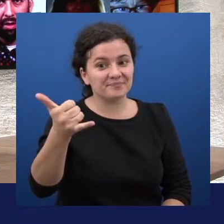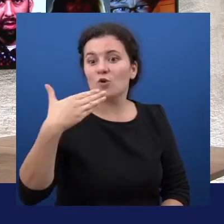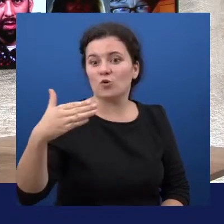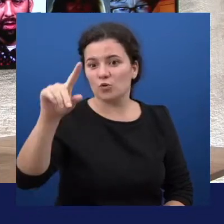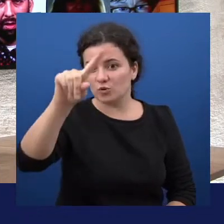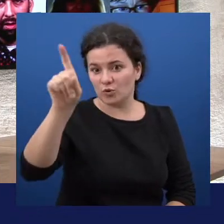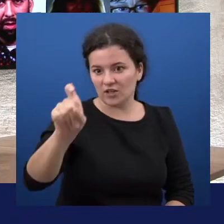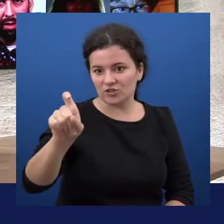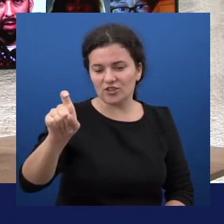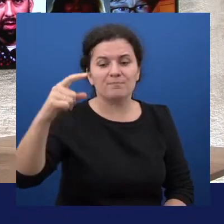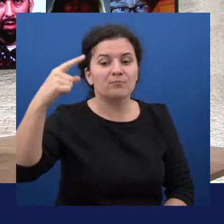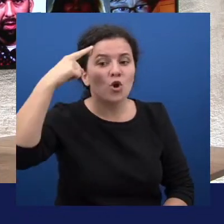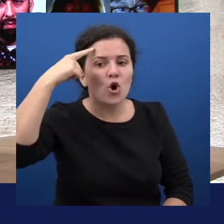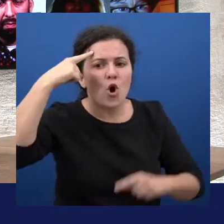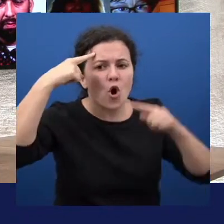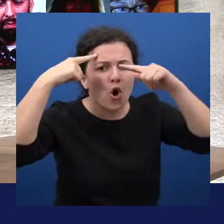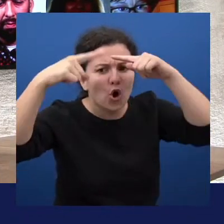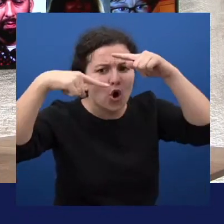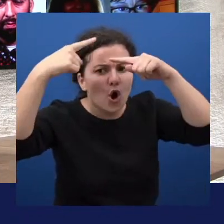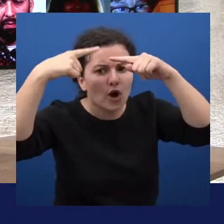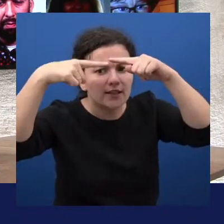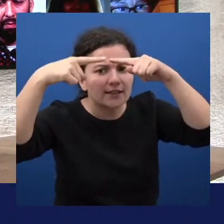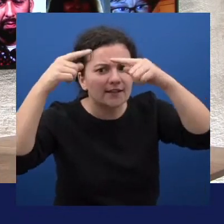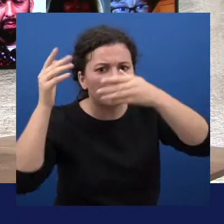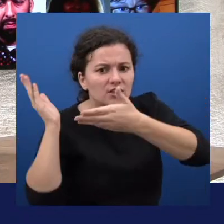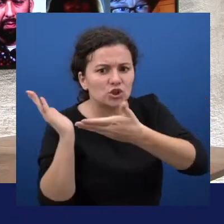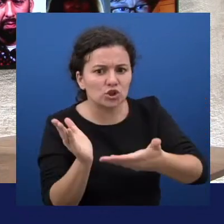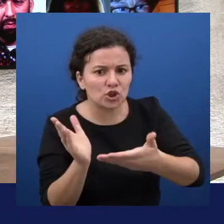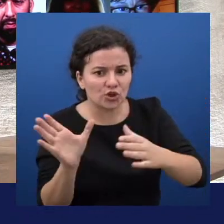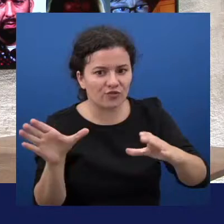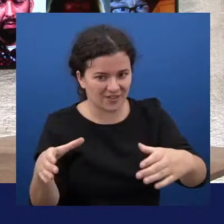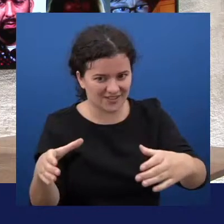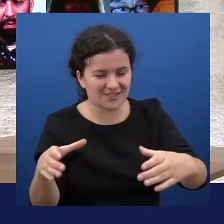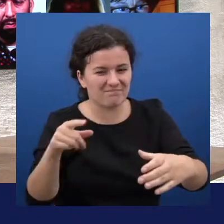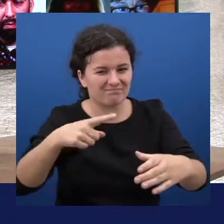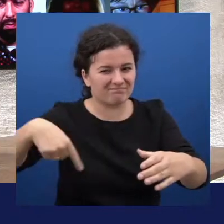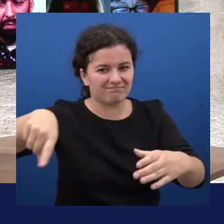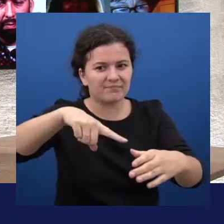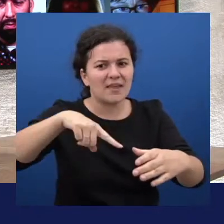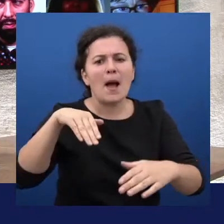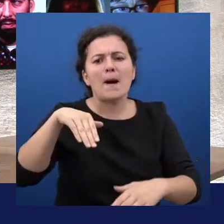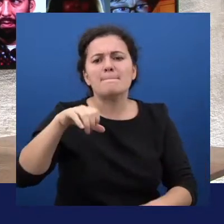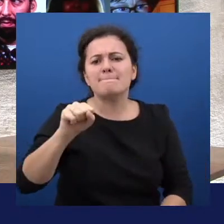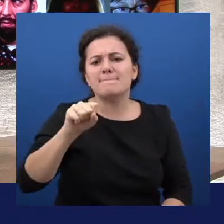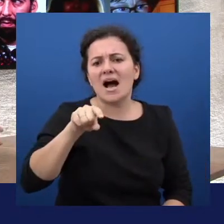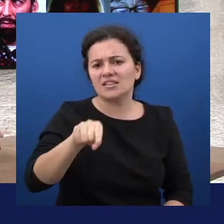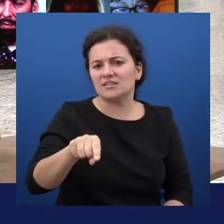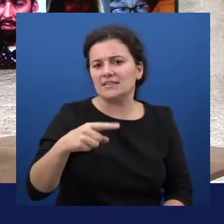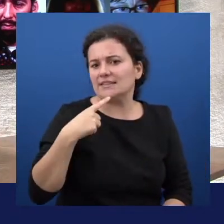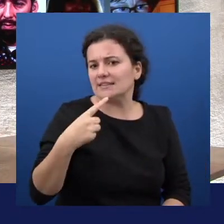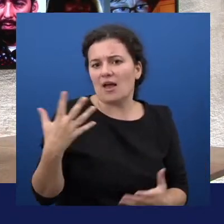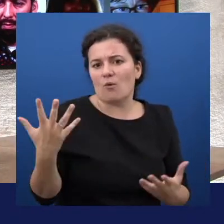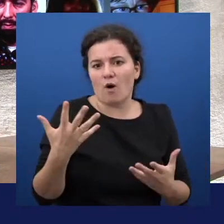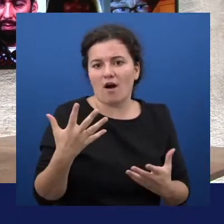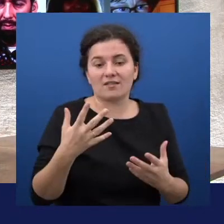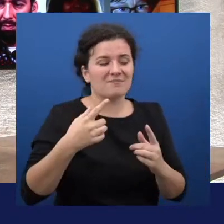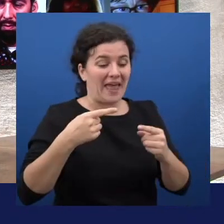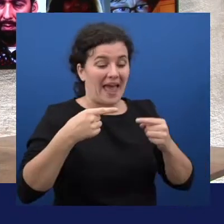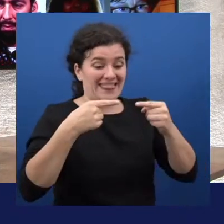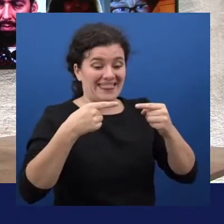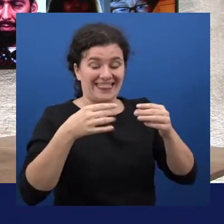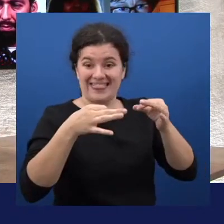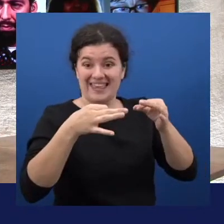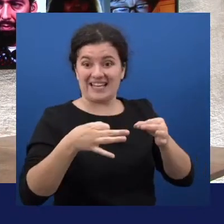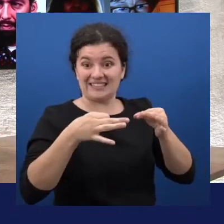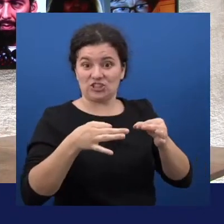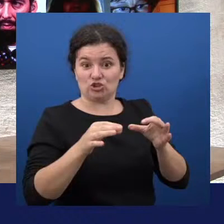services. I think Microsoft started talking about a decision category only last year, and